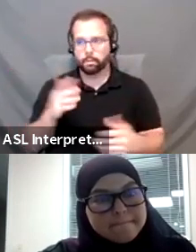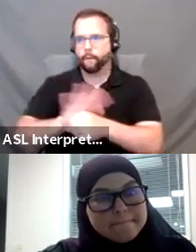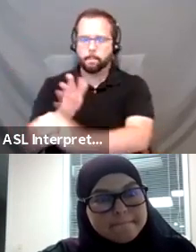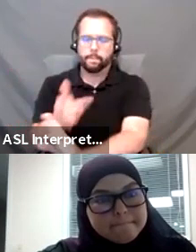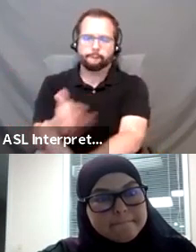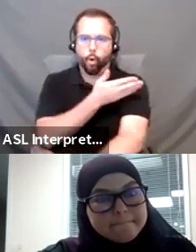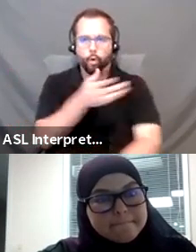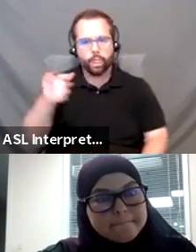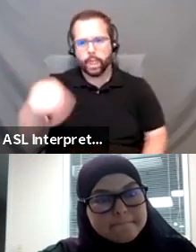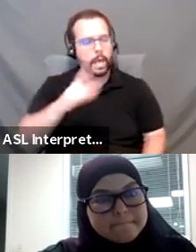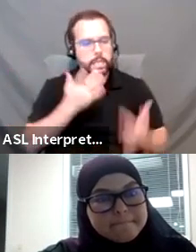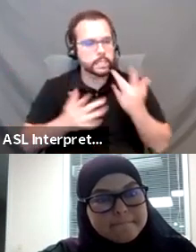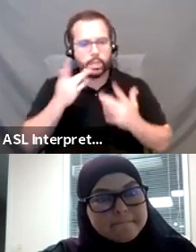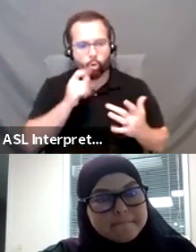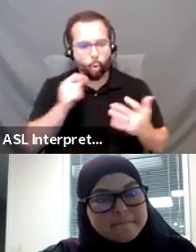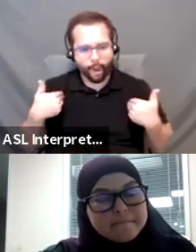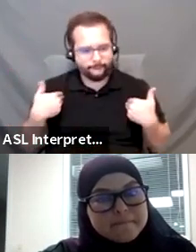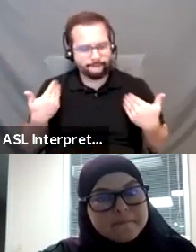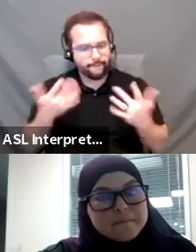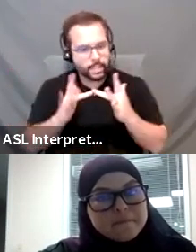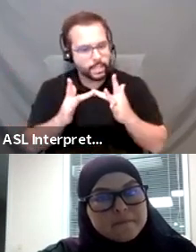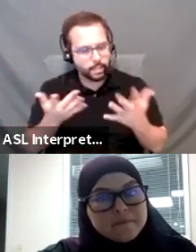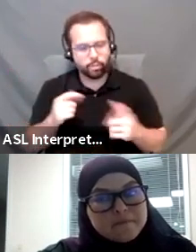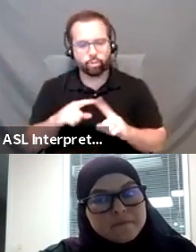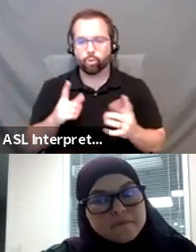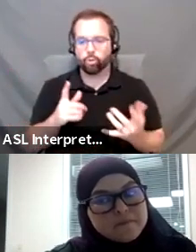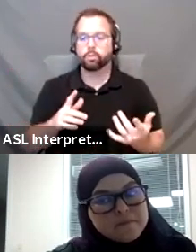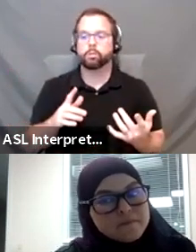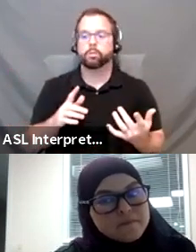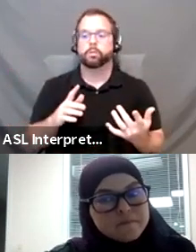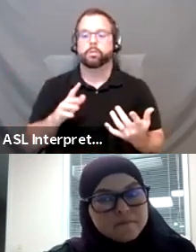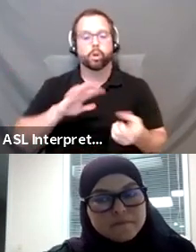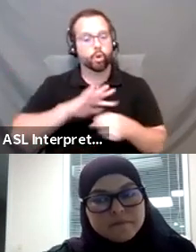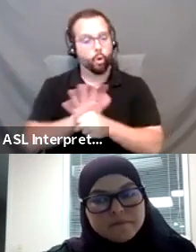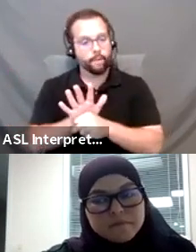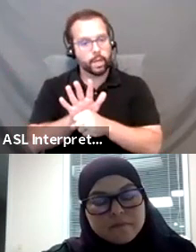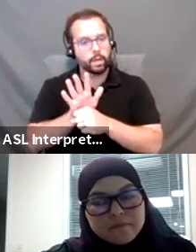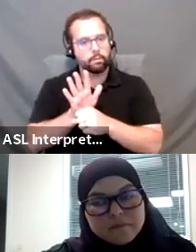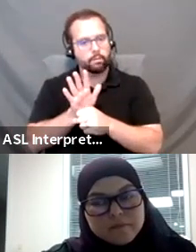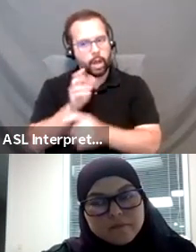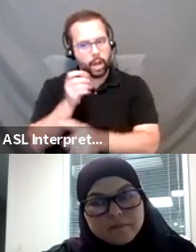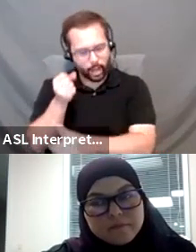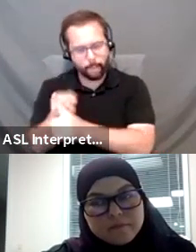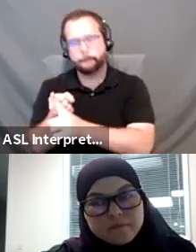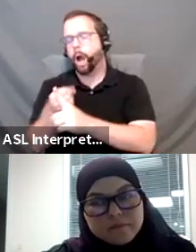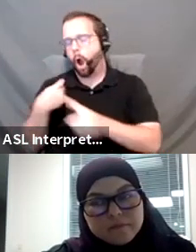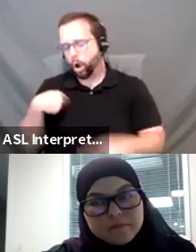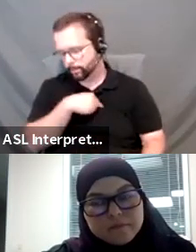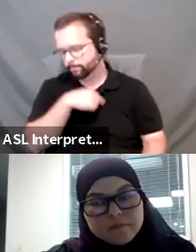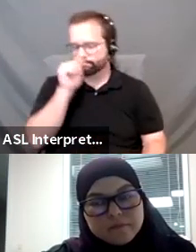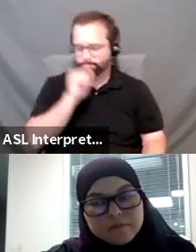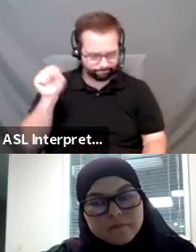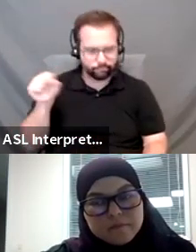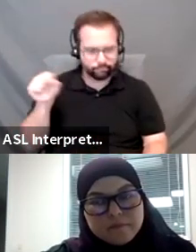So while COVID has been quite the impact, there's been good that's come out of it too. We're able to meet with consumers